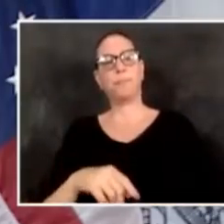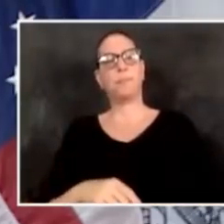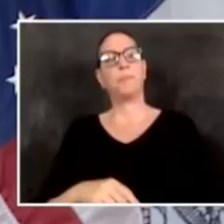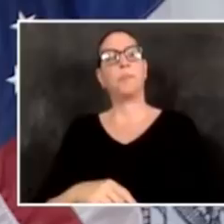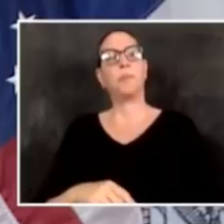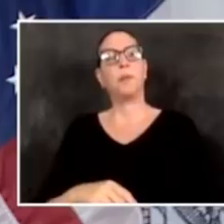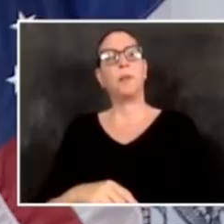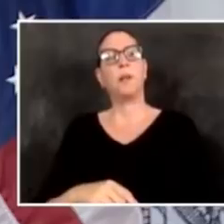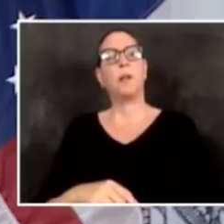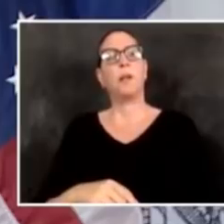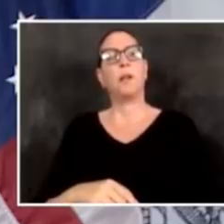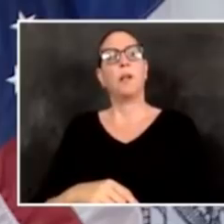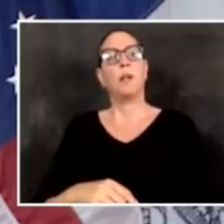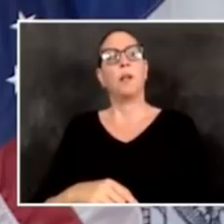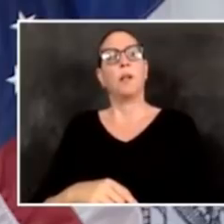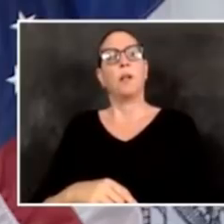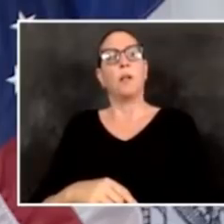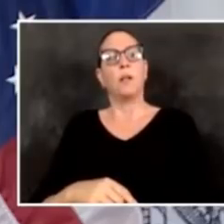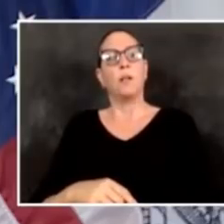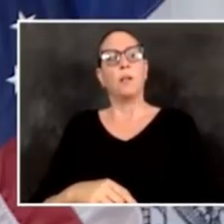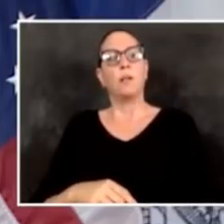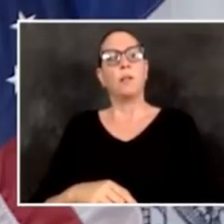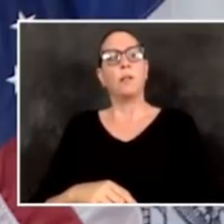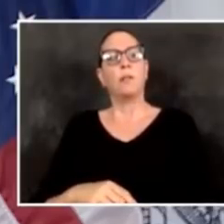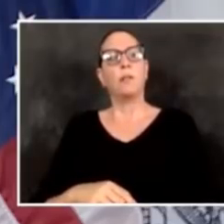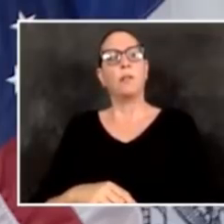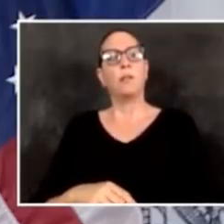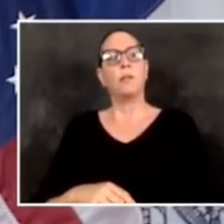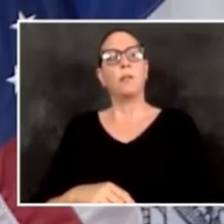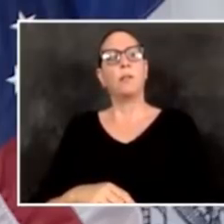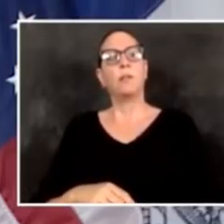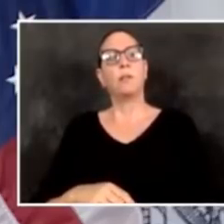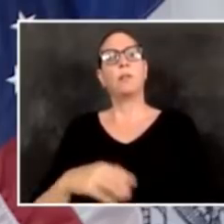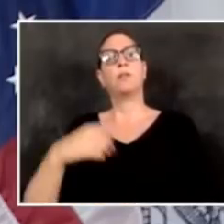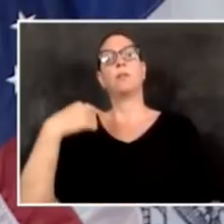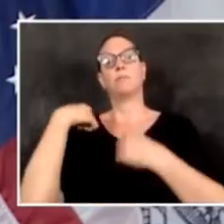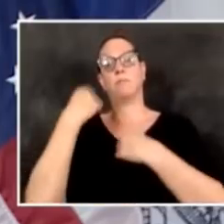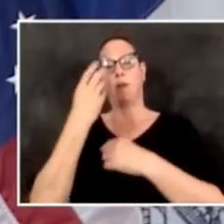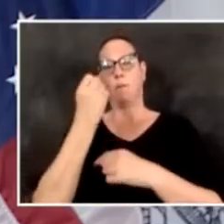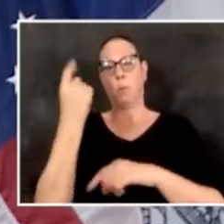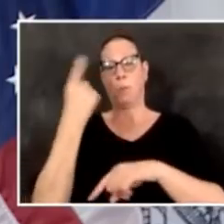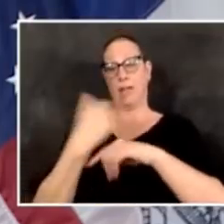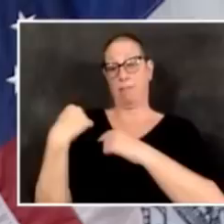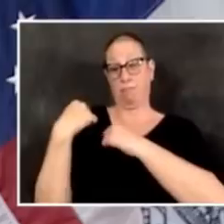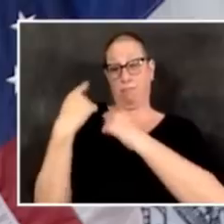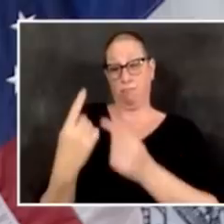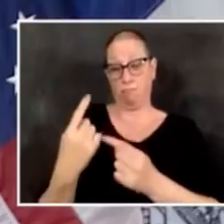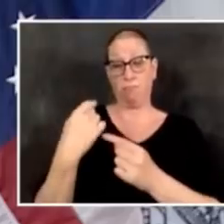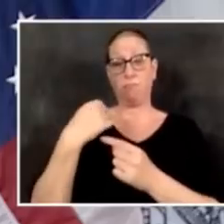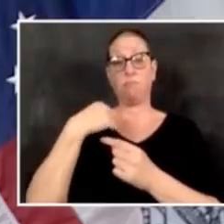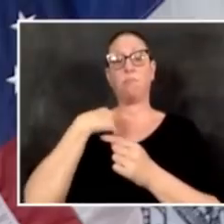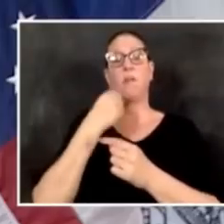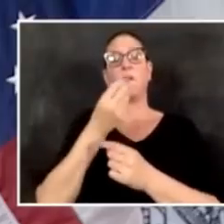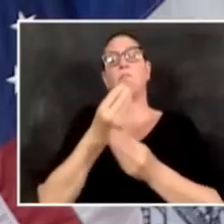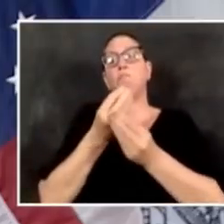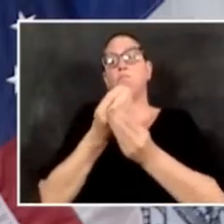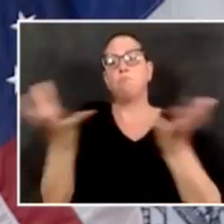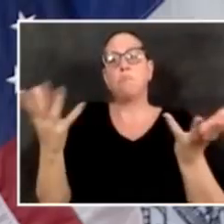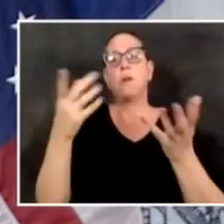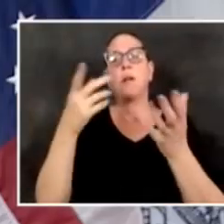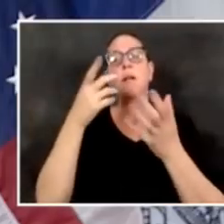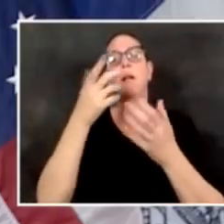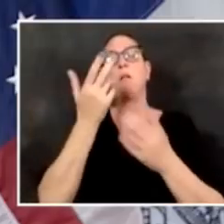So last few days, we're at approximately 13,000 tests per day. That